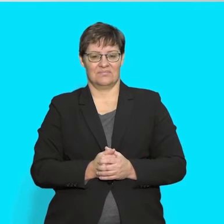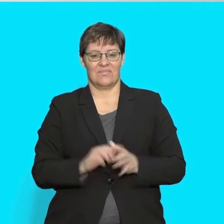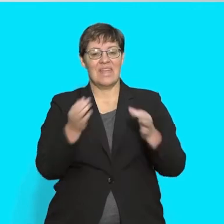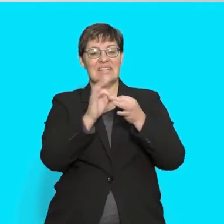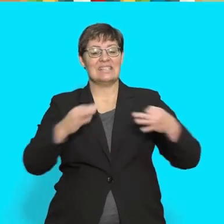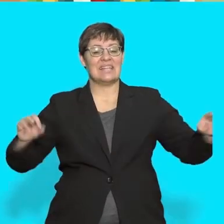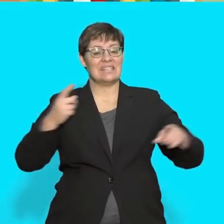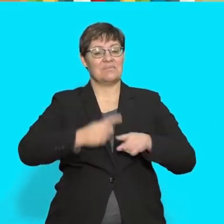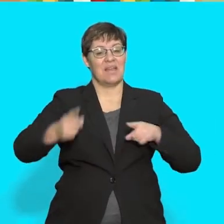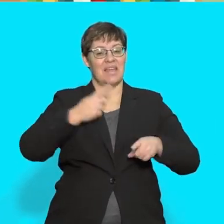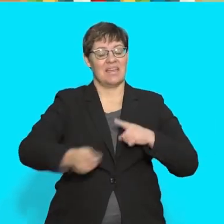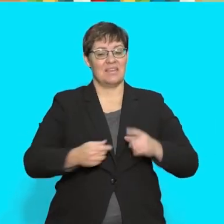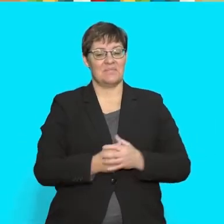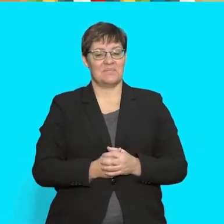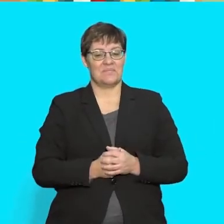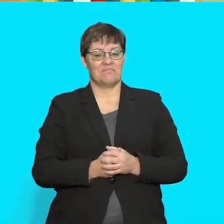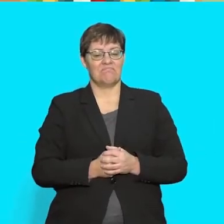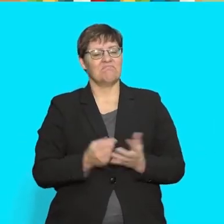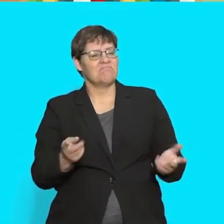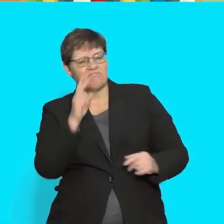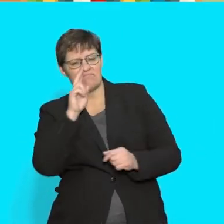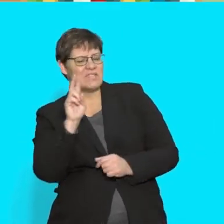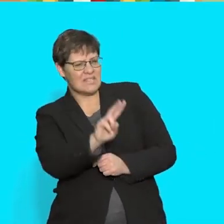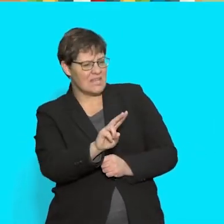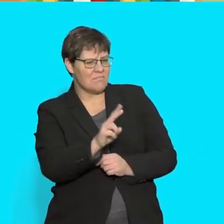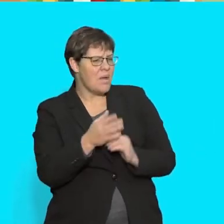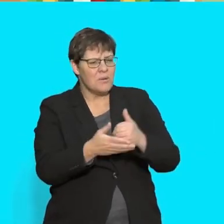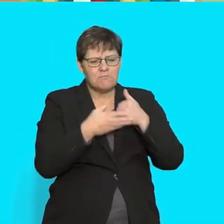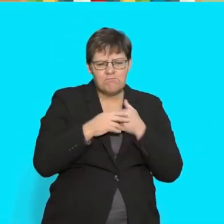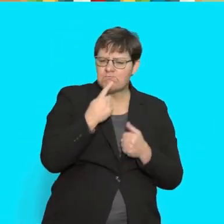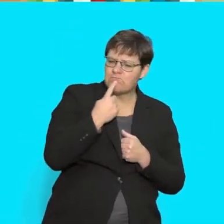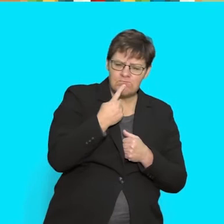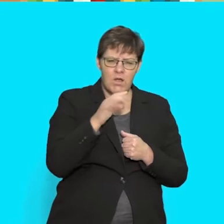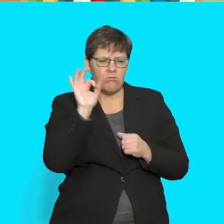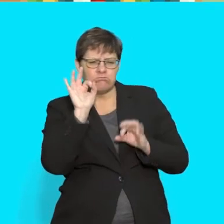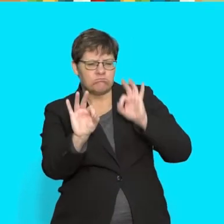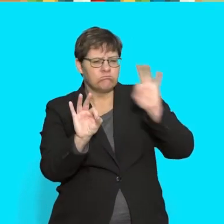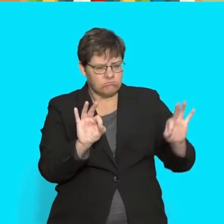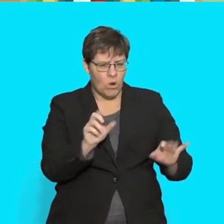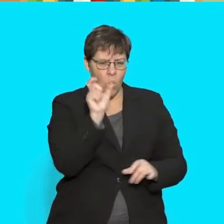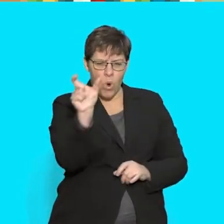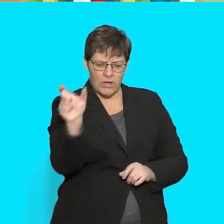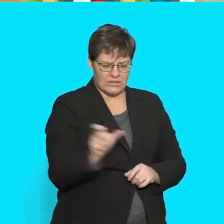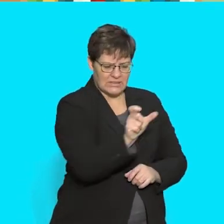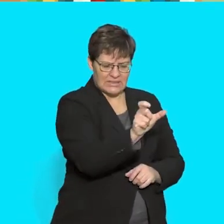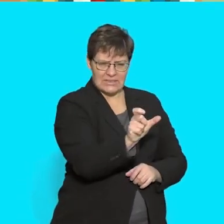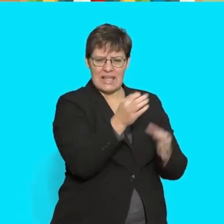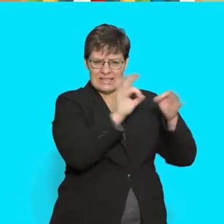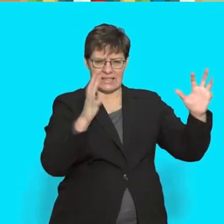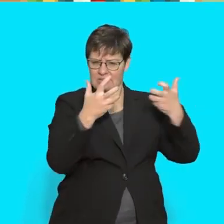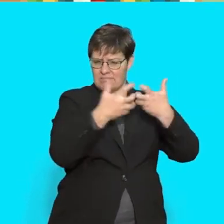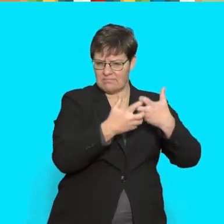Sentence play. Let's see if you can help me choose the correct word for each sentence. Listen